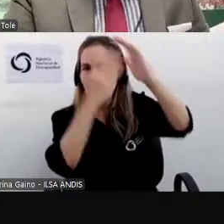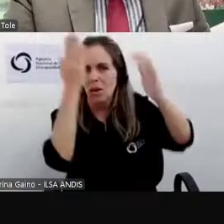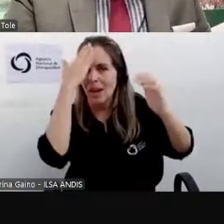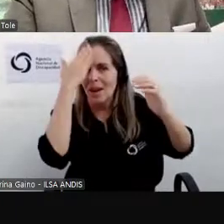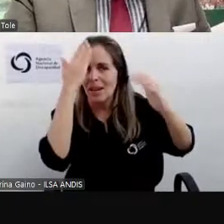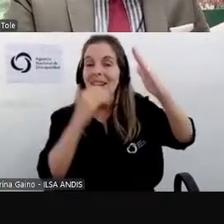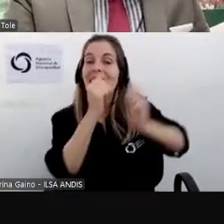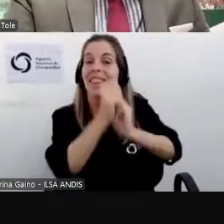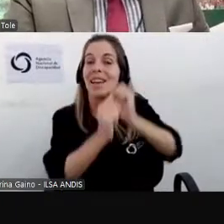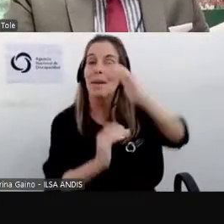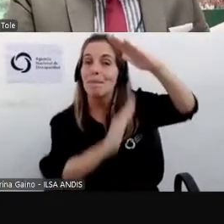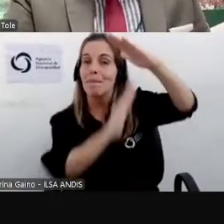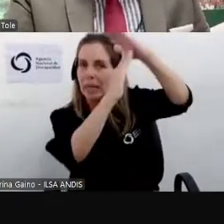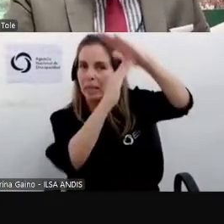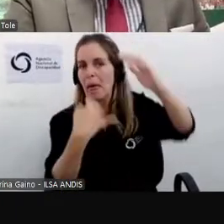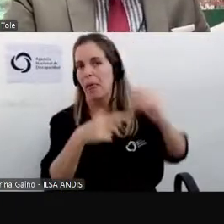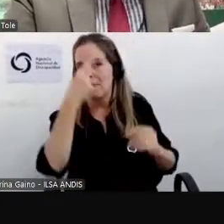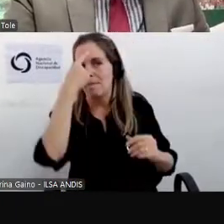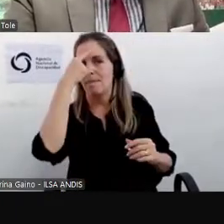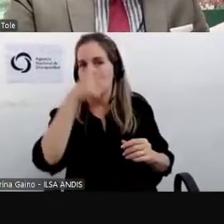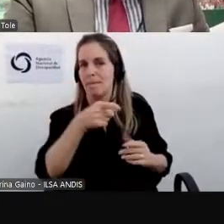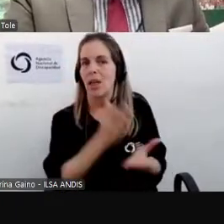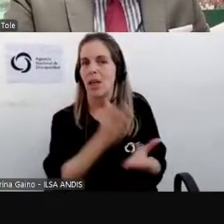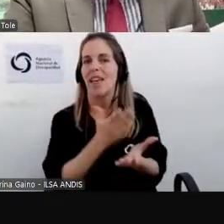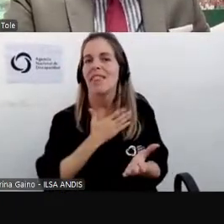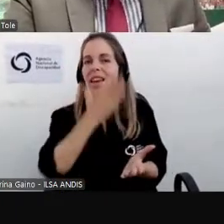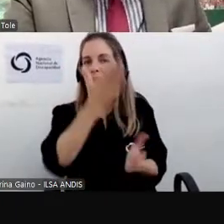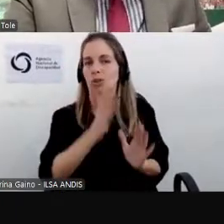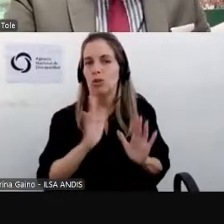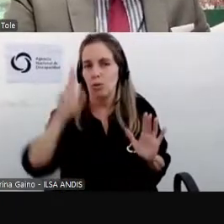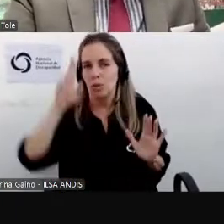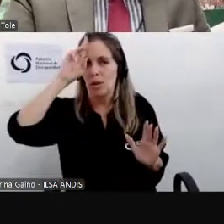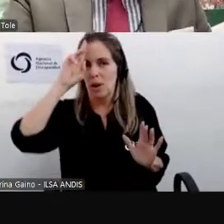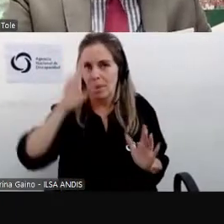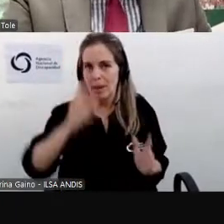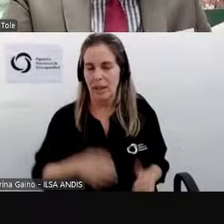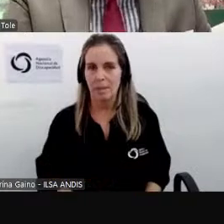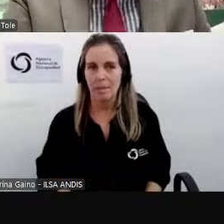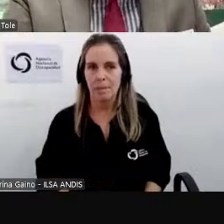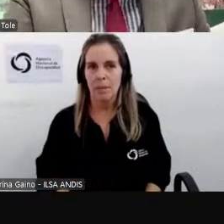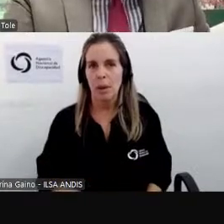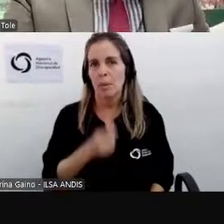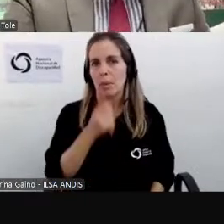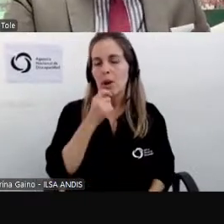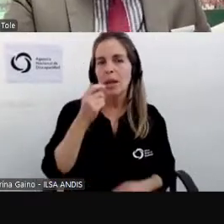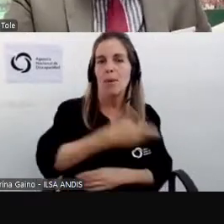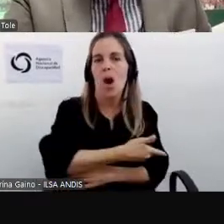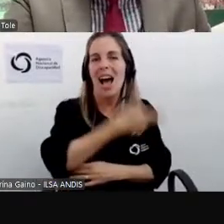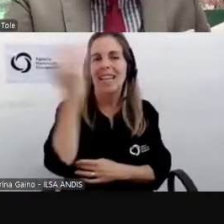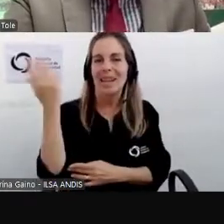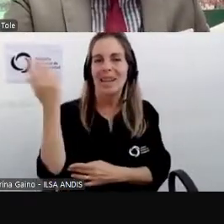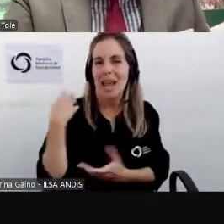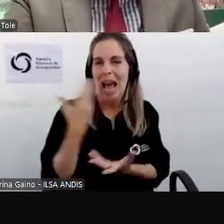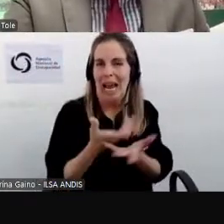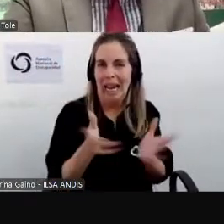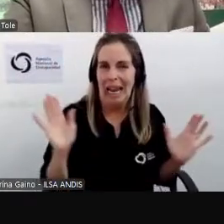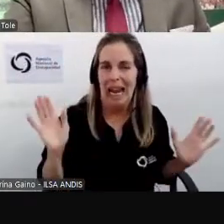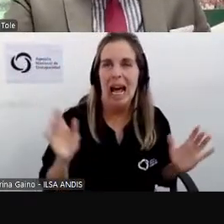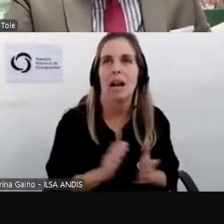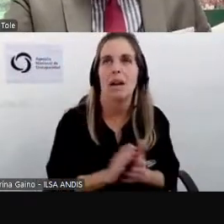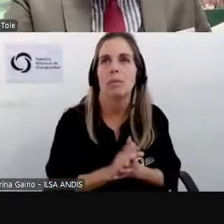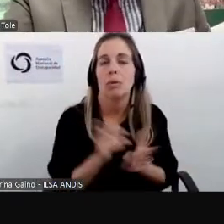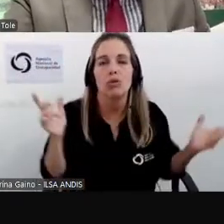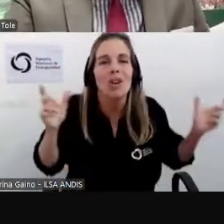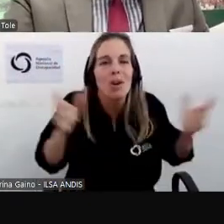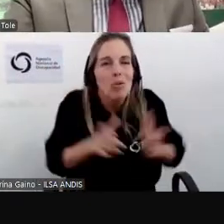when those that make decisions in boards of directors or general